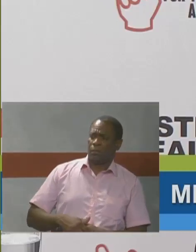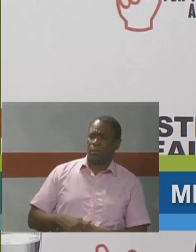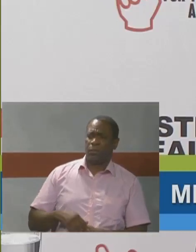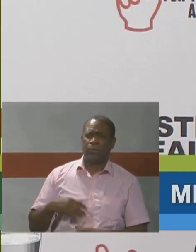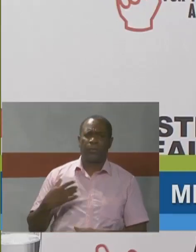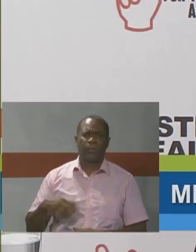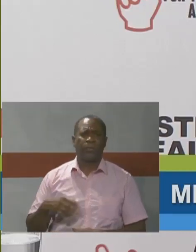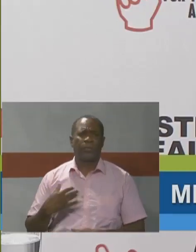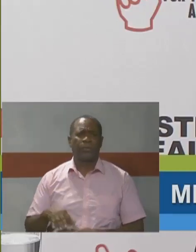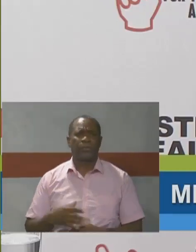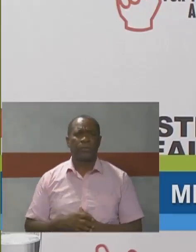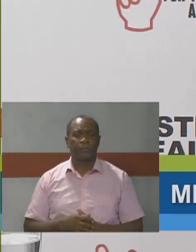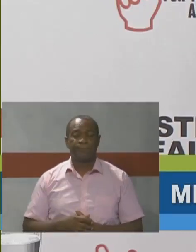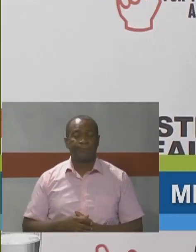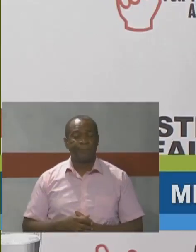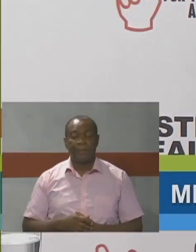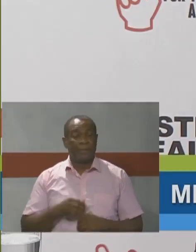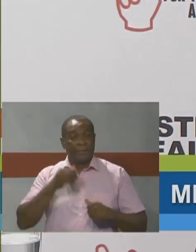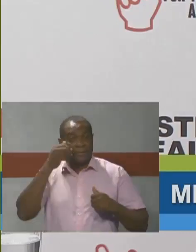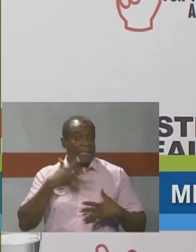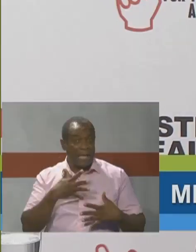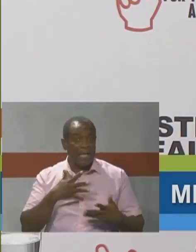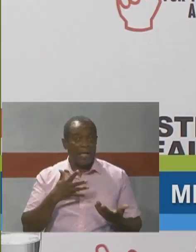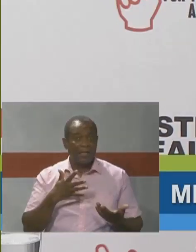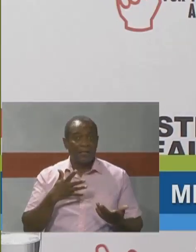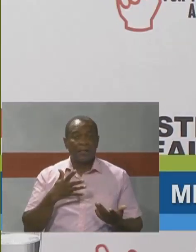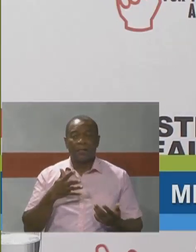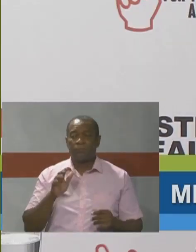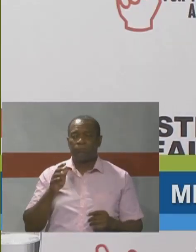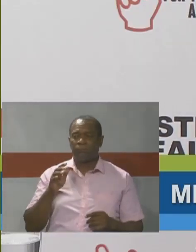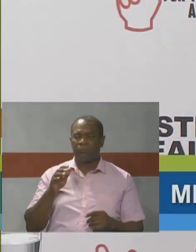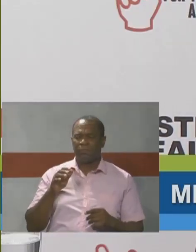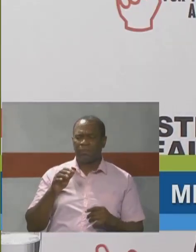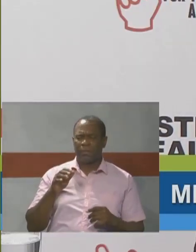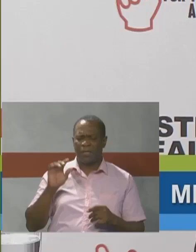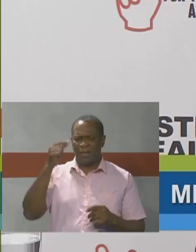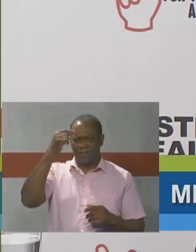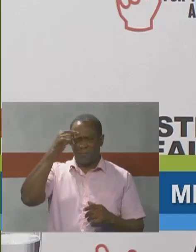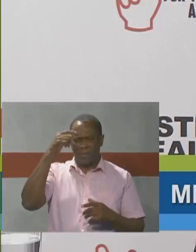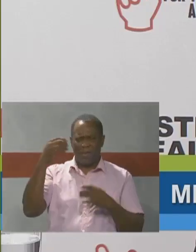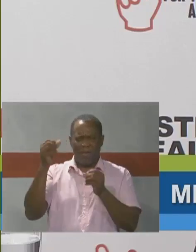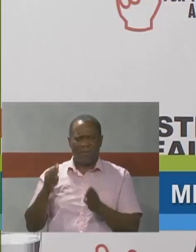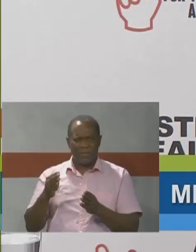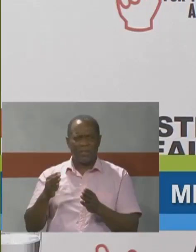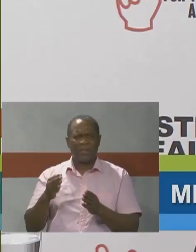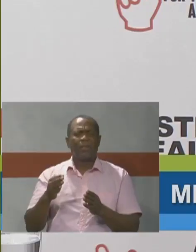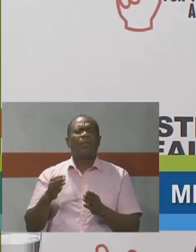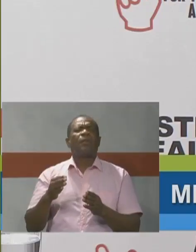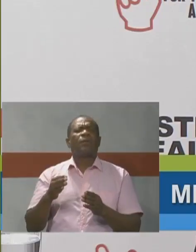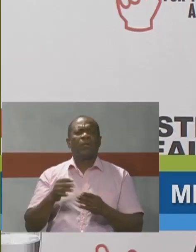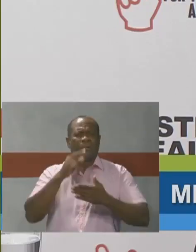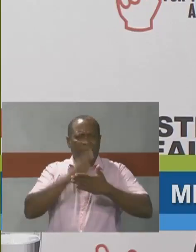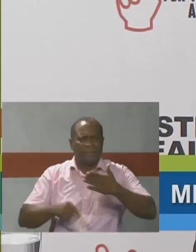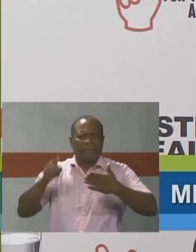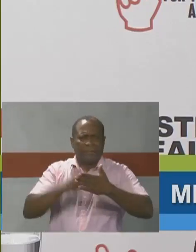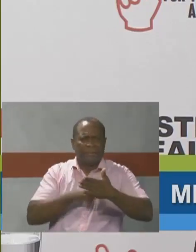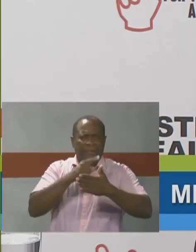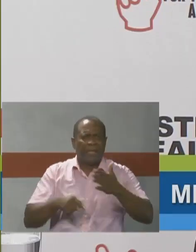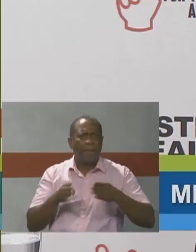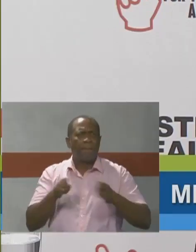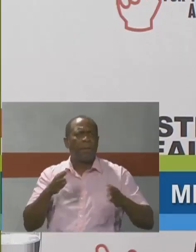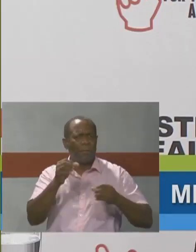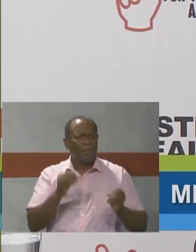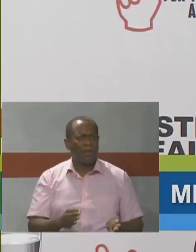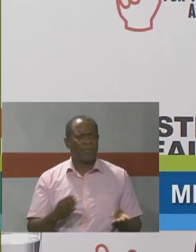ill-speaking public officers, whether it's the CMO, Dr. Trotman, Dr. Hines, and attacking public servants, and then they attacked